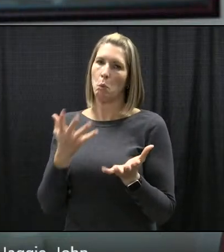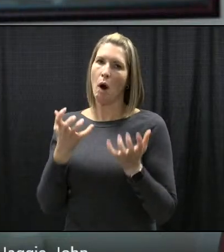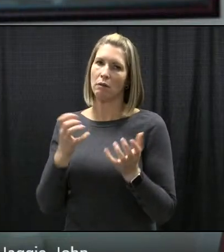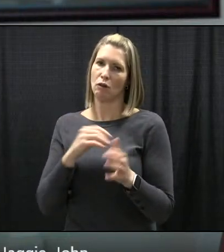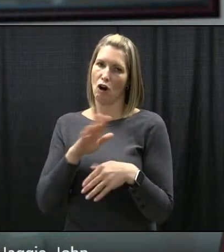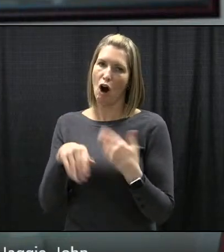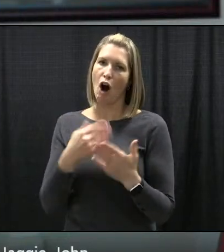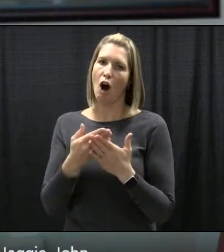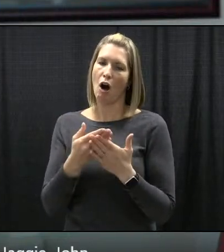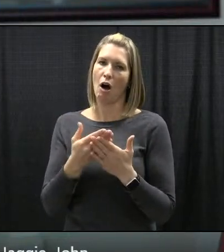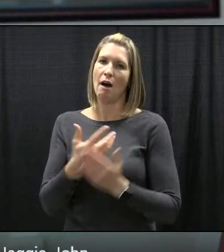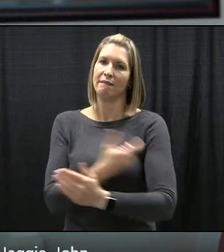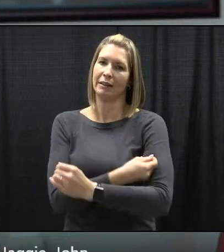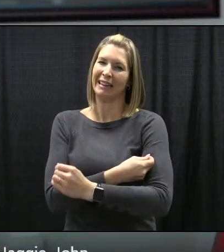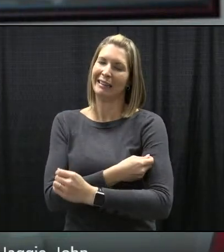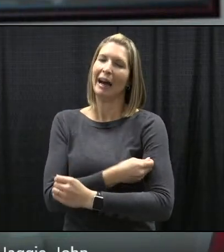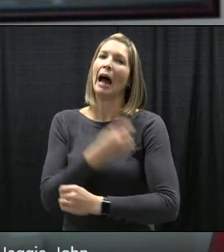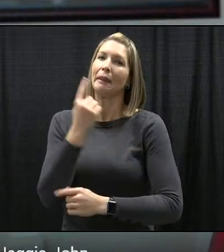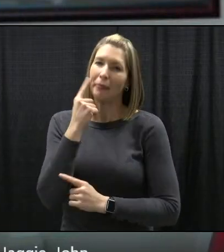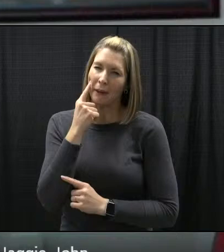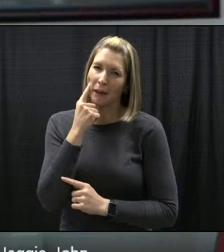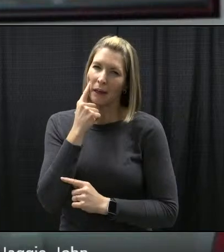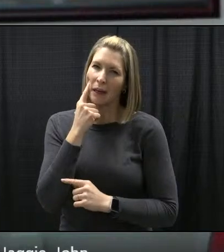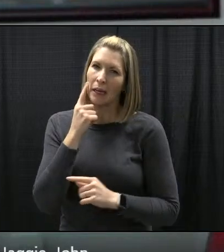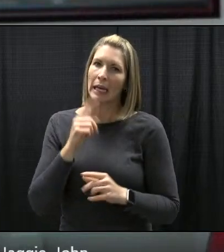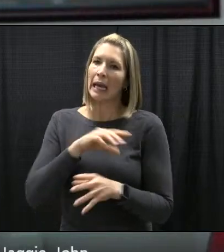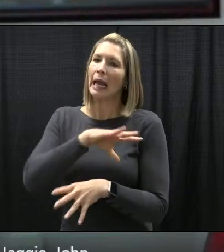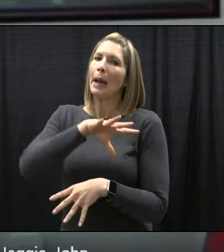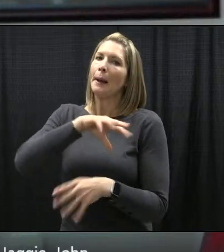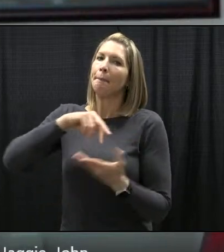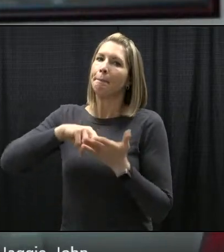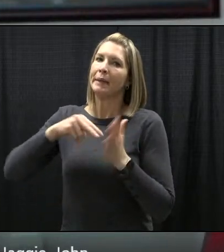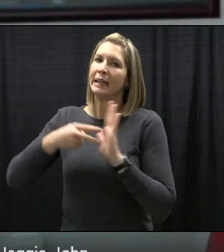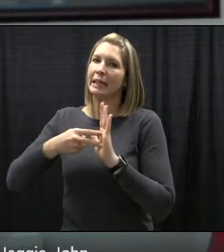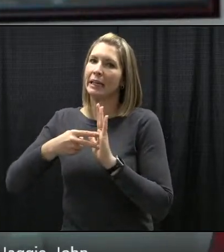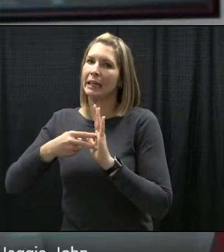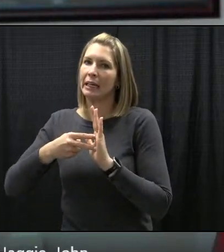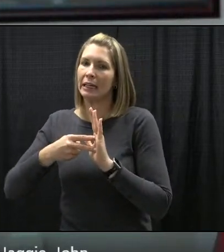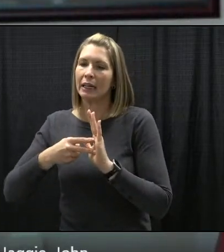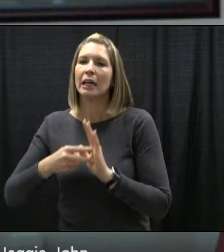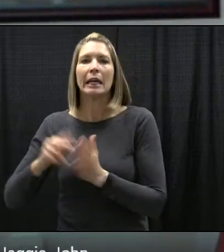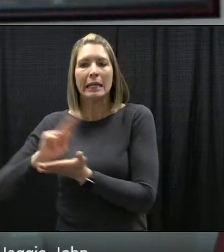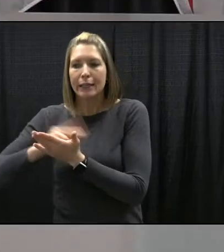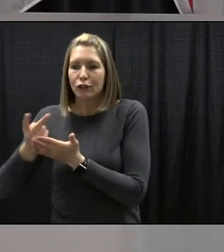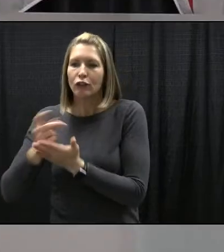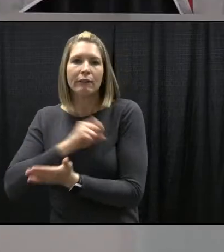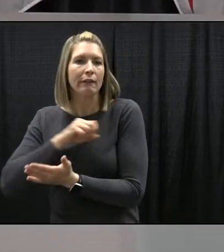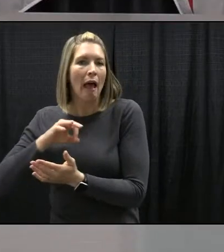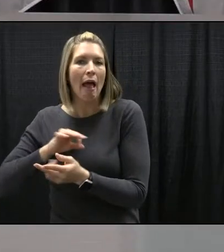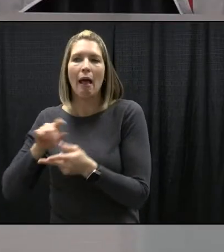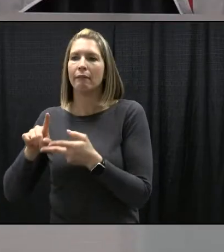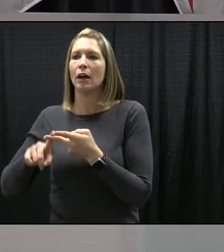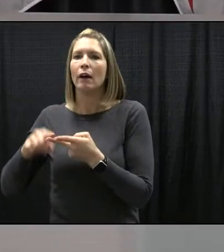And I believe, but I will check, that that would include people who were in the back, as it were.